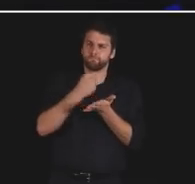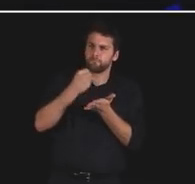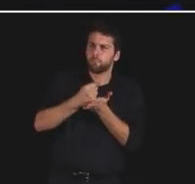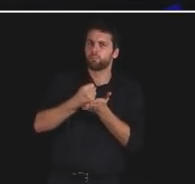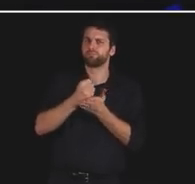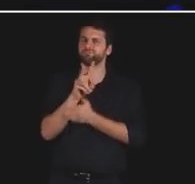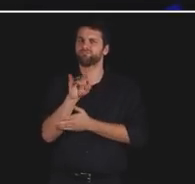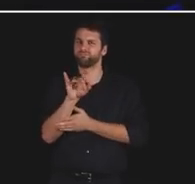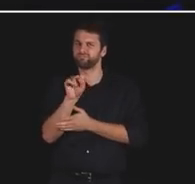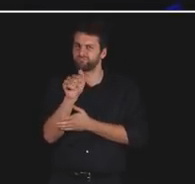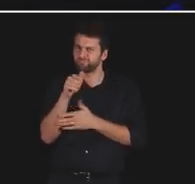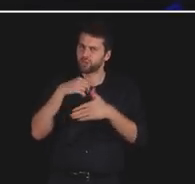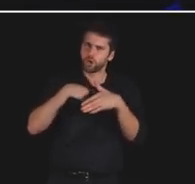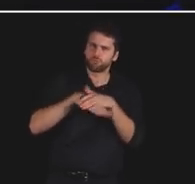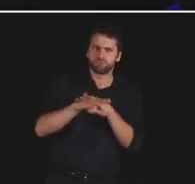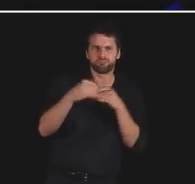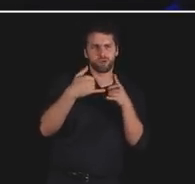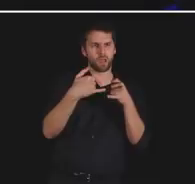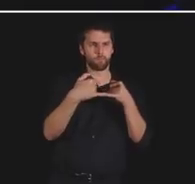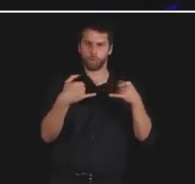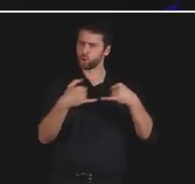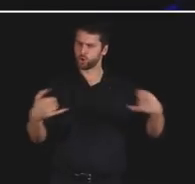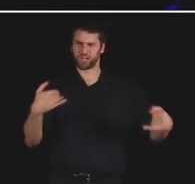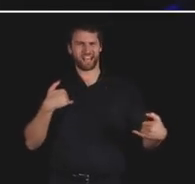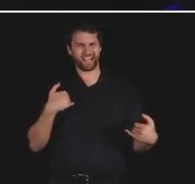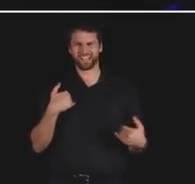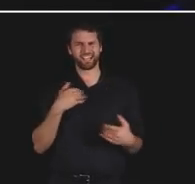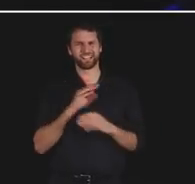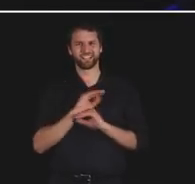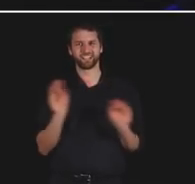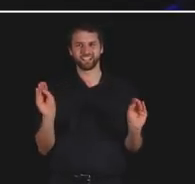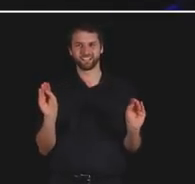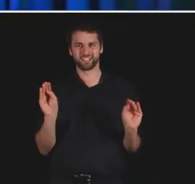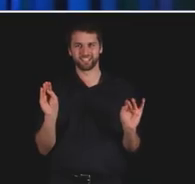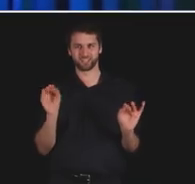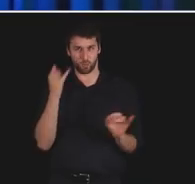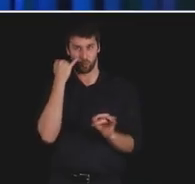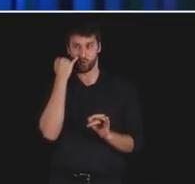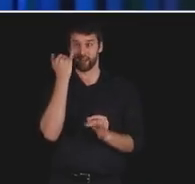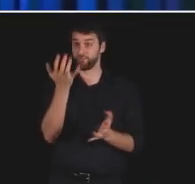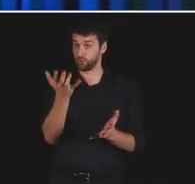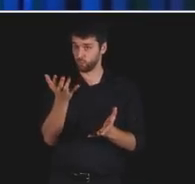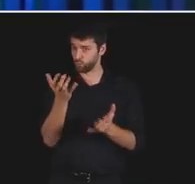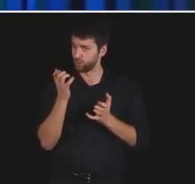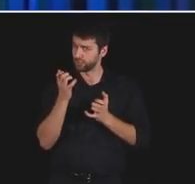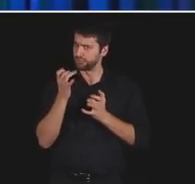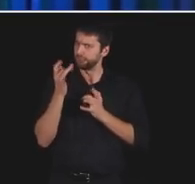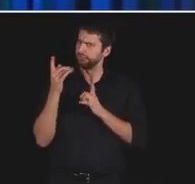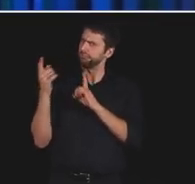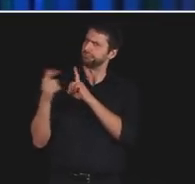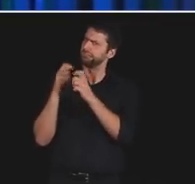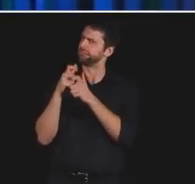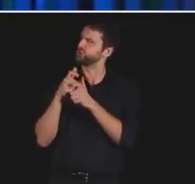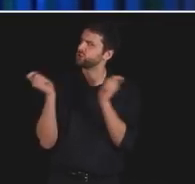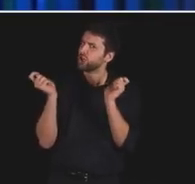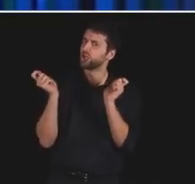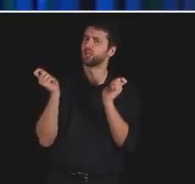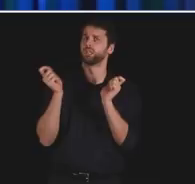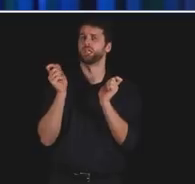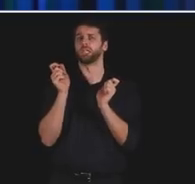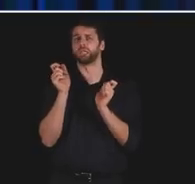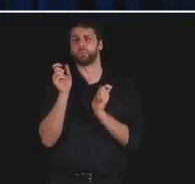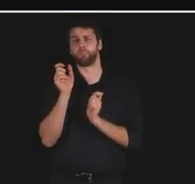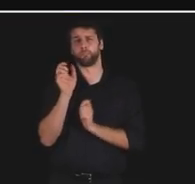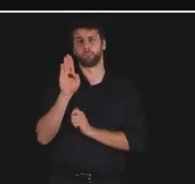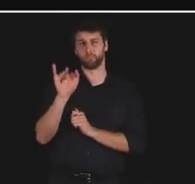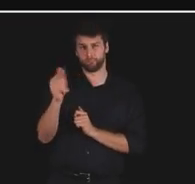don't see our borders at all. And so, if you wanted to do the ultimate big year of bird watching, you have to take